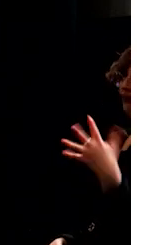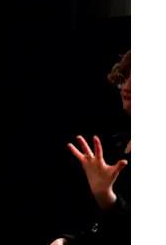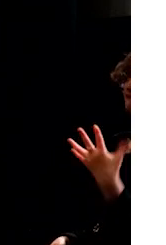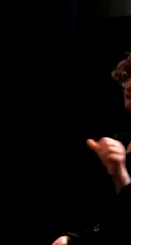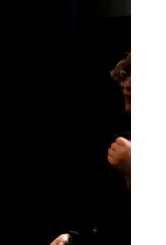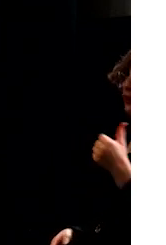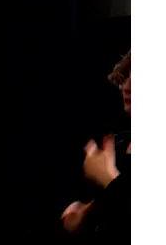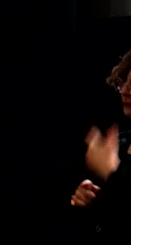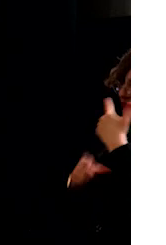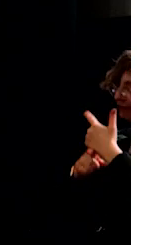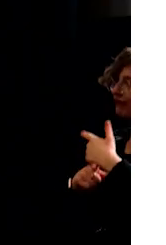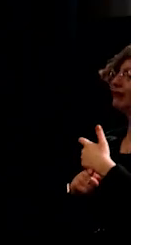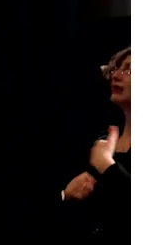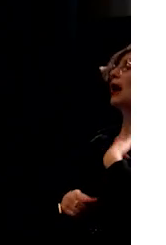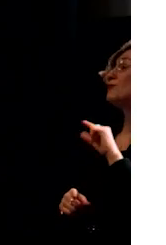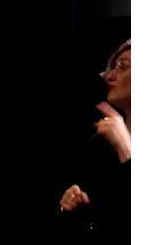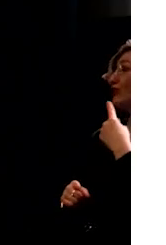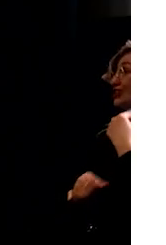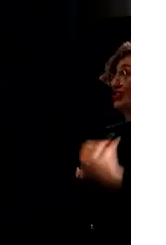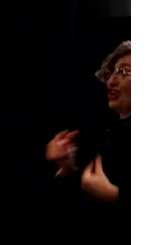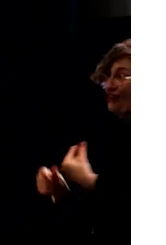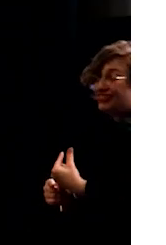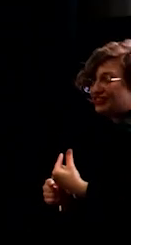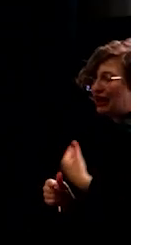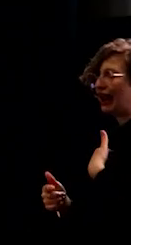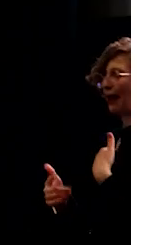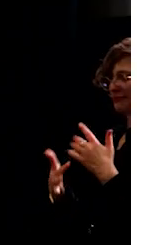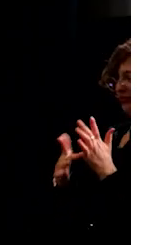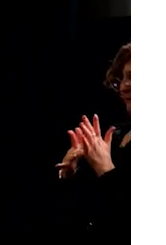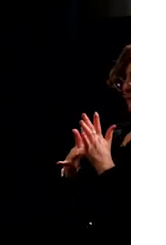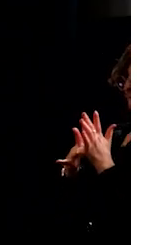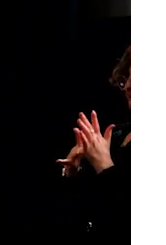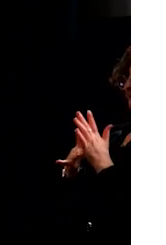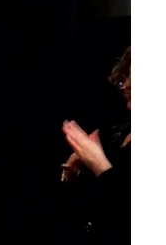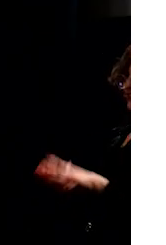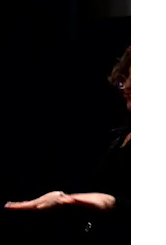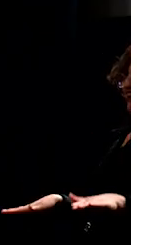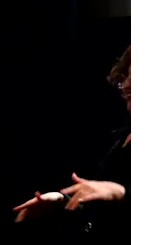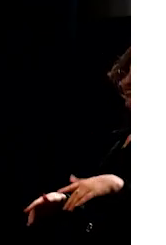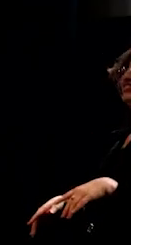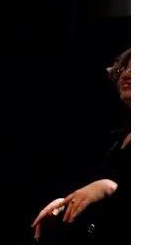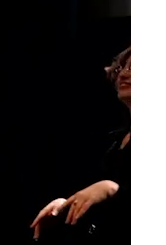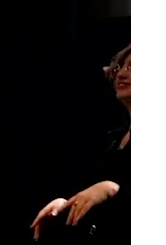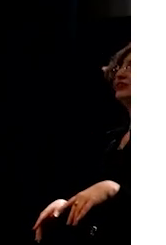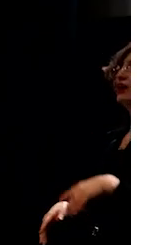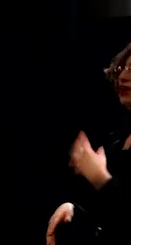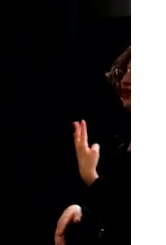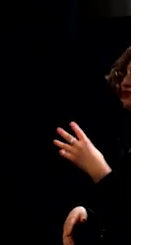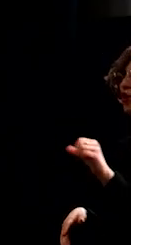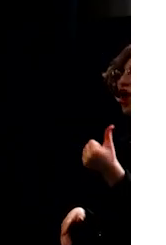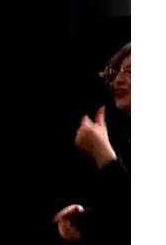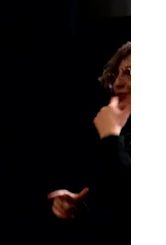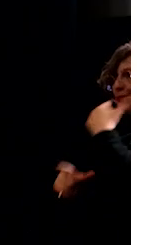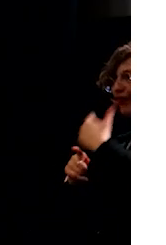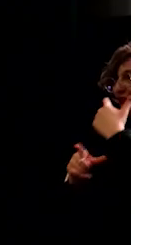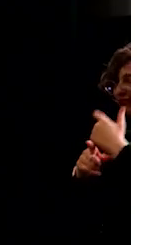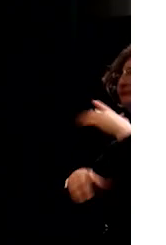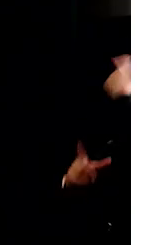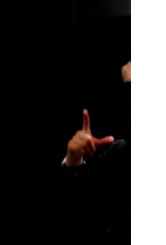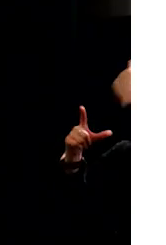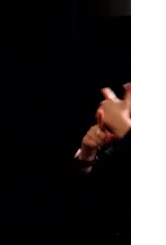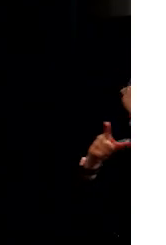generation. I'm the middle child. I have 4 other brothers. I'm the 5th one, and I have a sister.